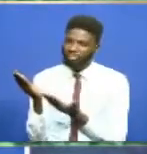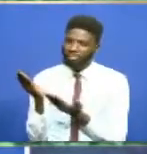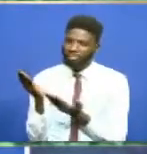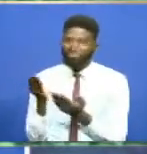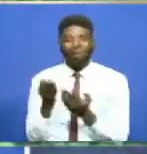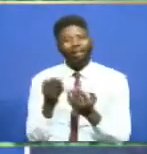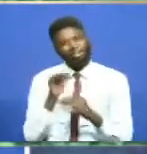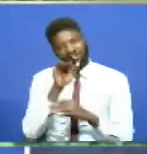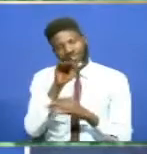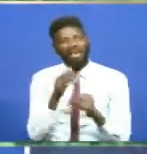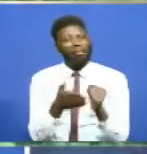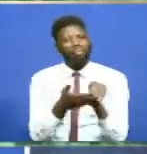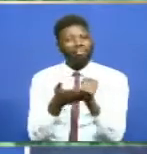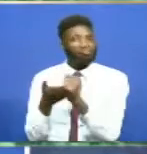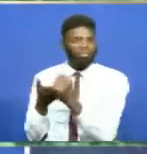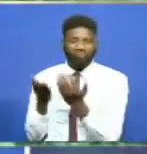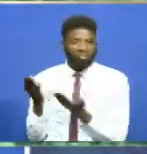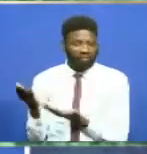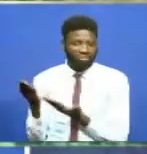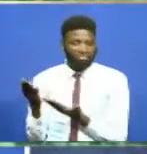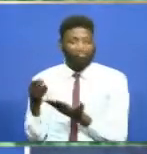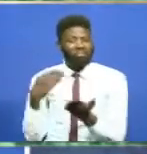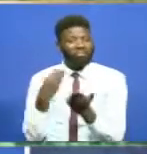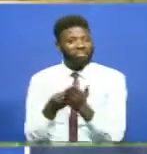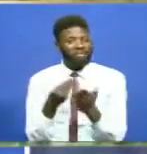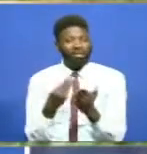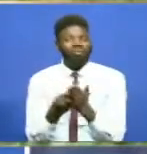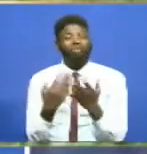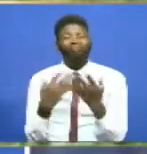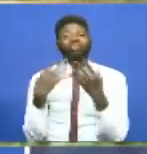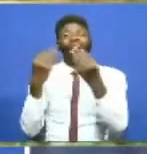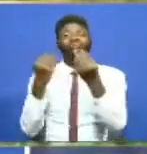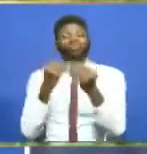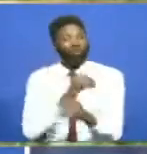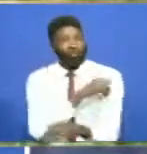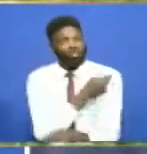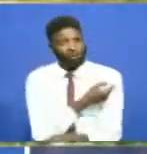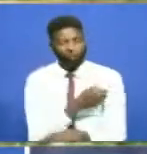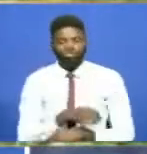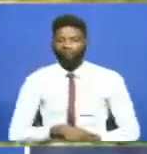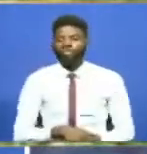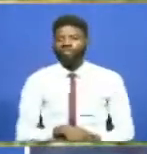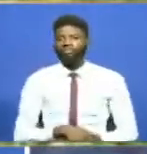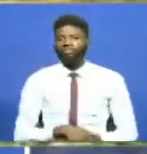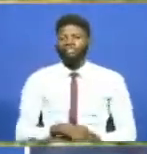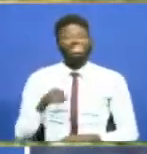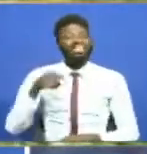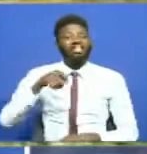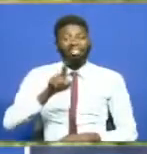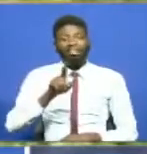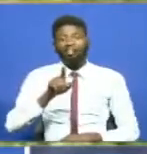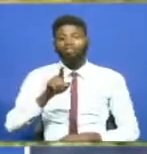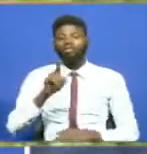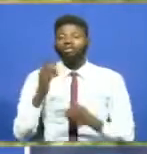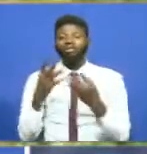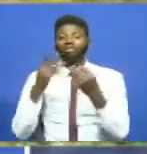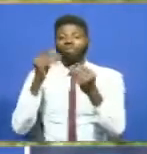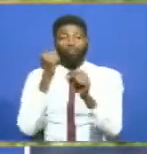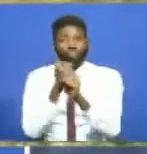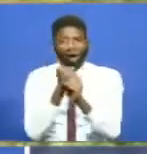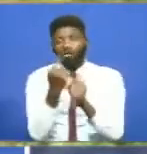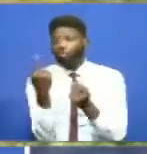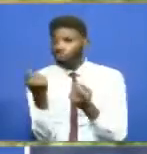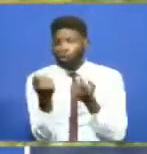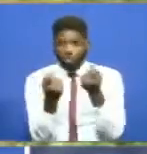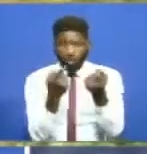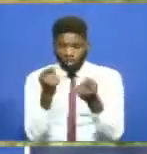Naomba msaidie. Pesa ya kuenda hospitali. So she goes for work, labor work, and she gets